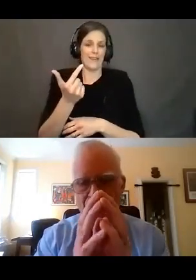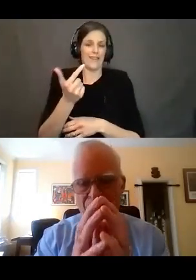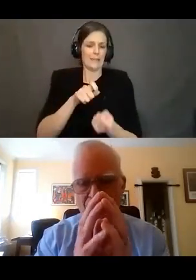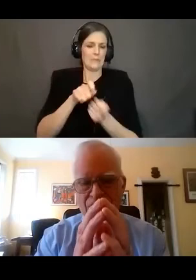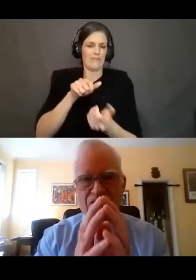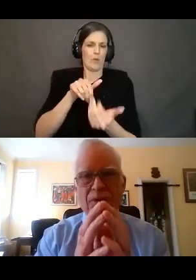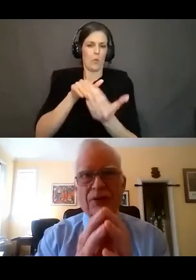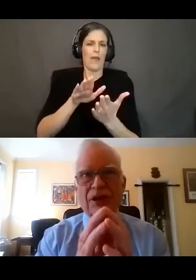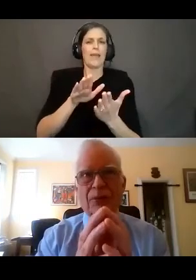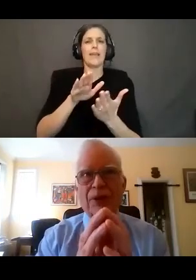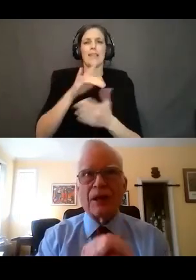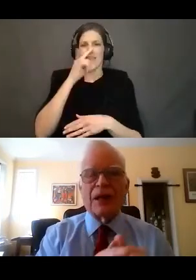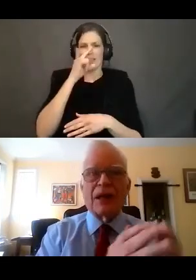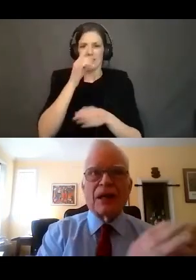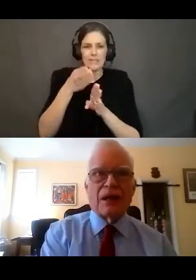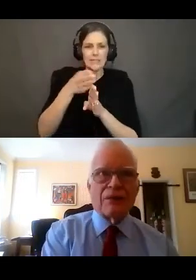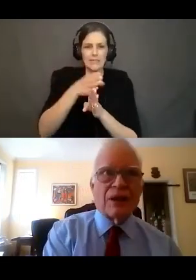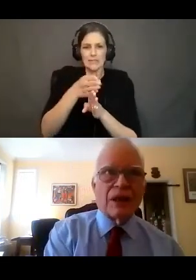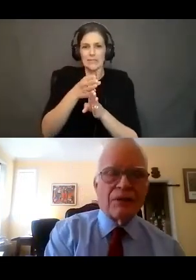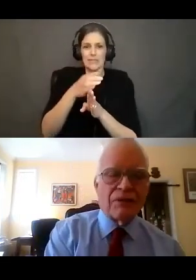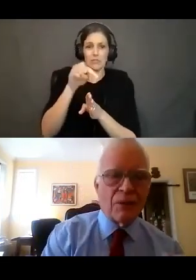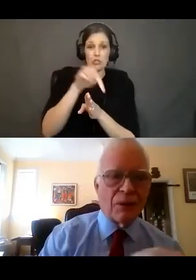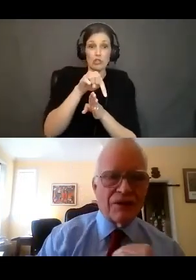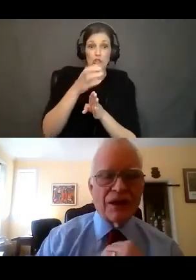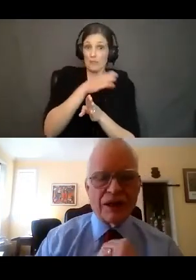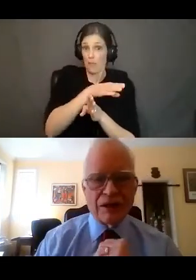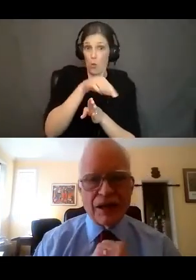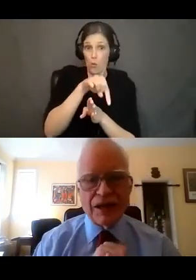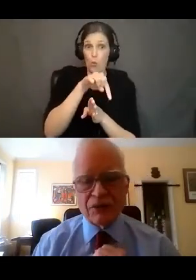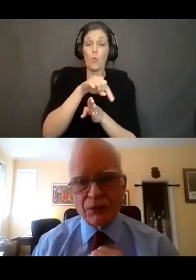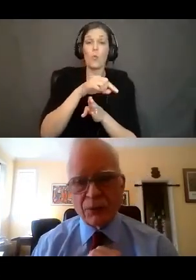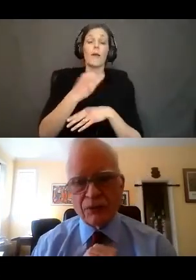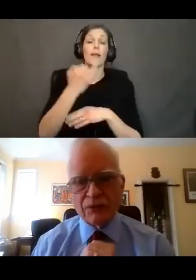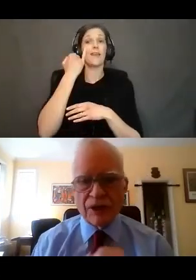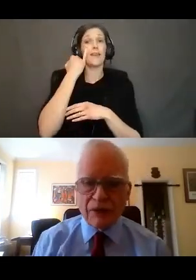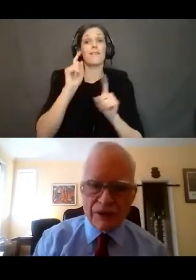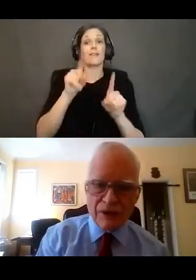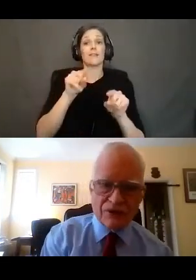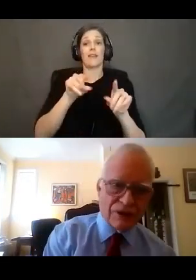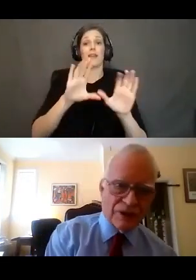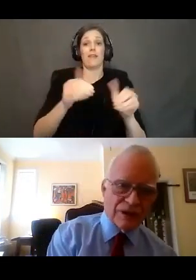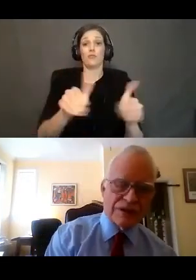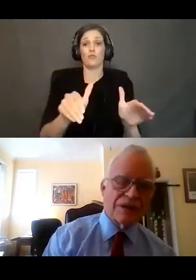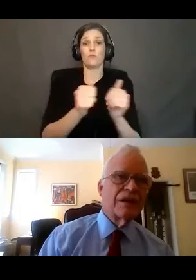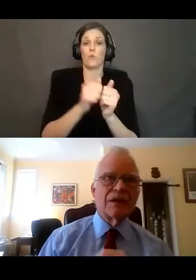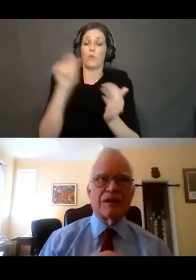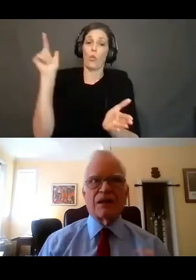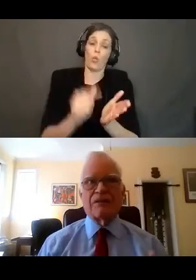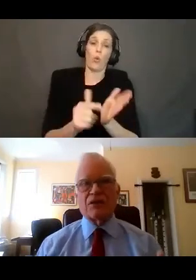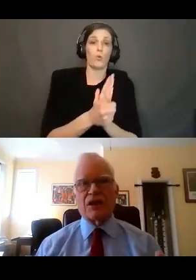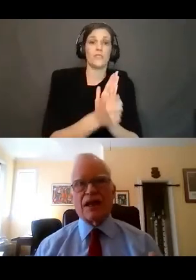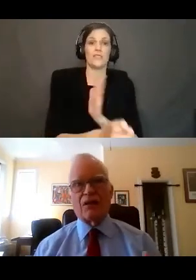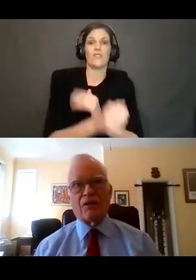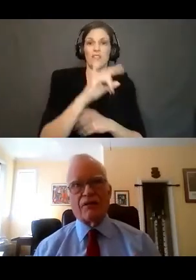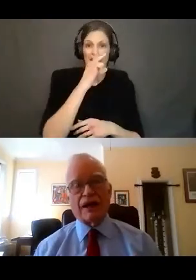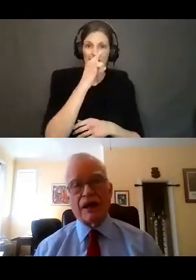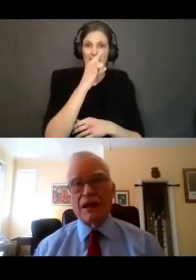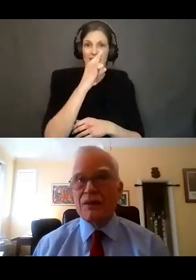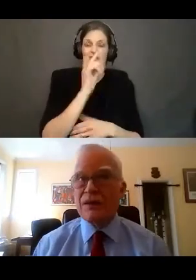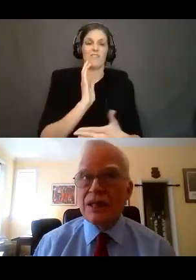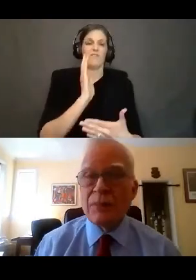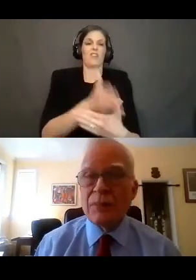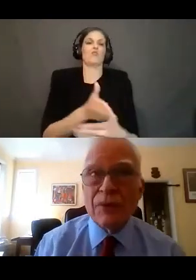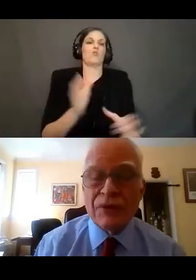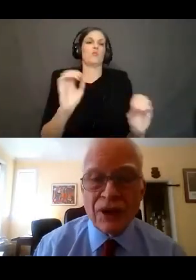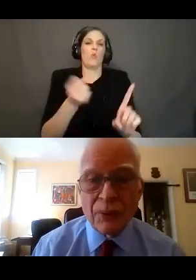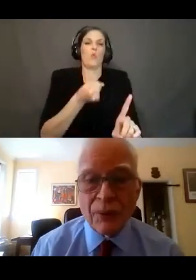were scoring just below the cut point, if they were attending classrooms with very low skilled kids, the intervention had no effect. So